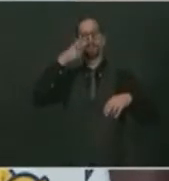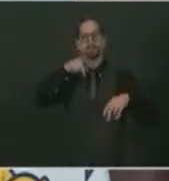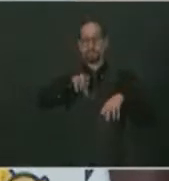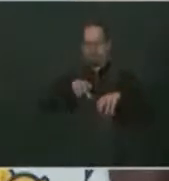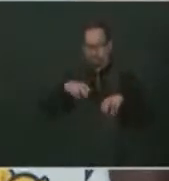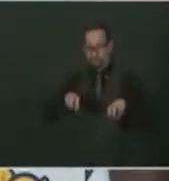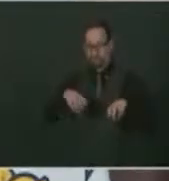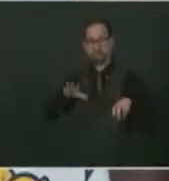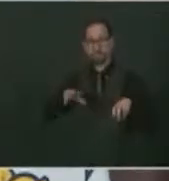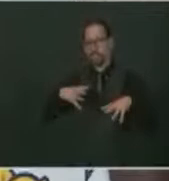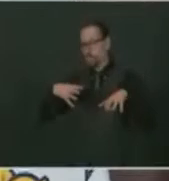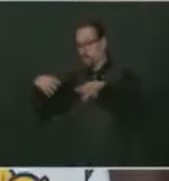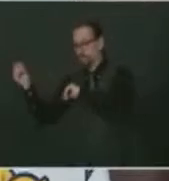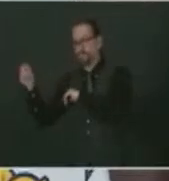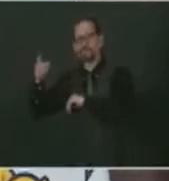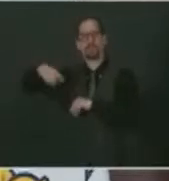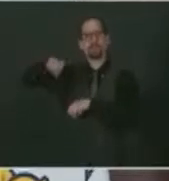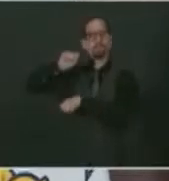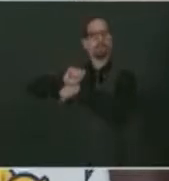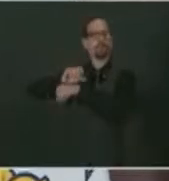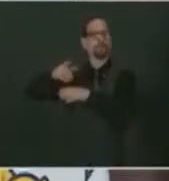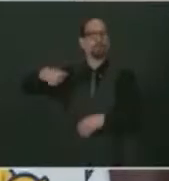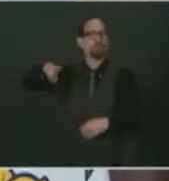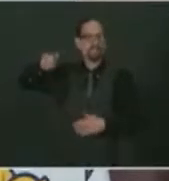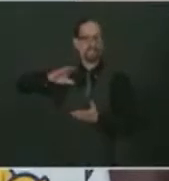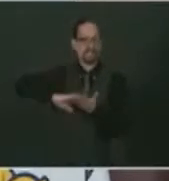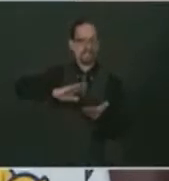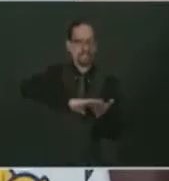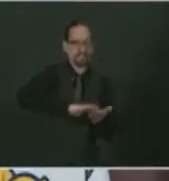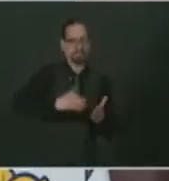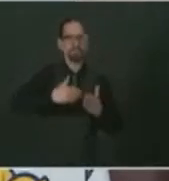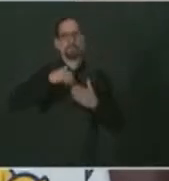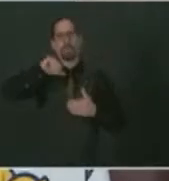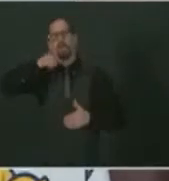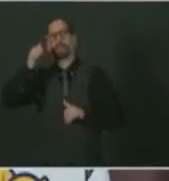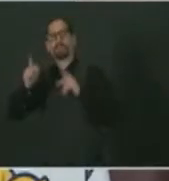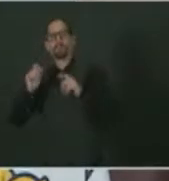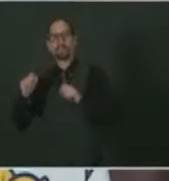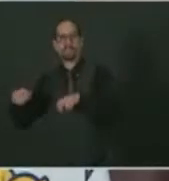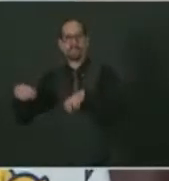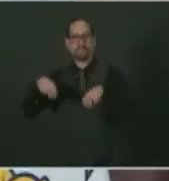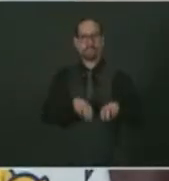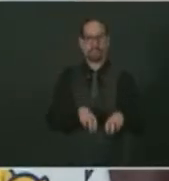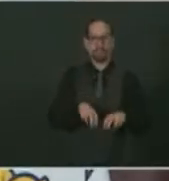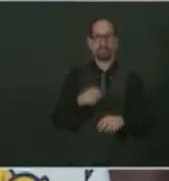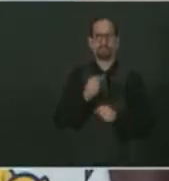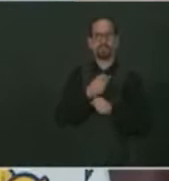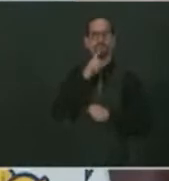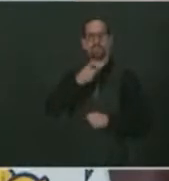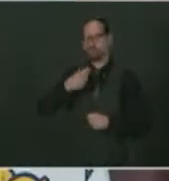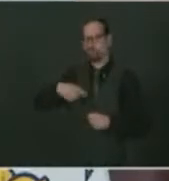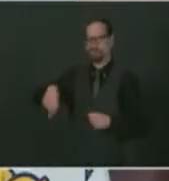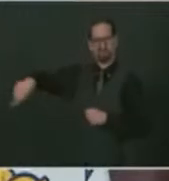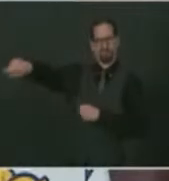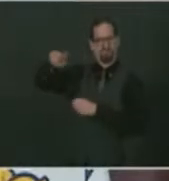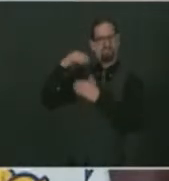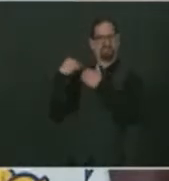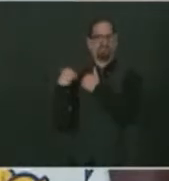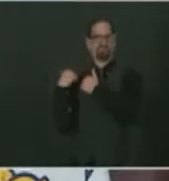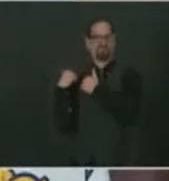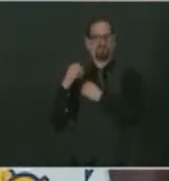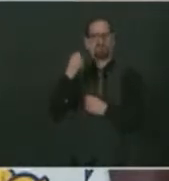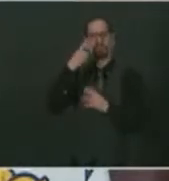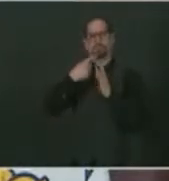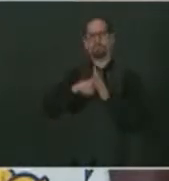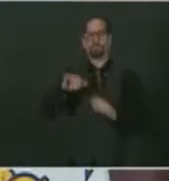trust in the establishments and the individuals to undertake those activities. So starting tomorrow, self-service seating